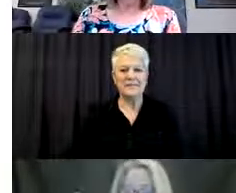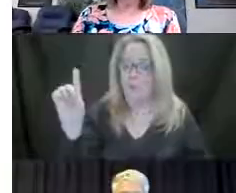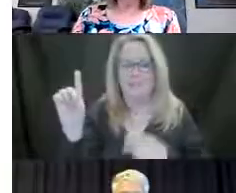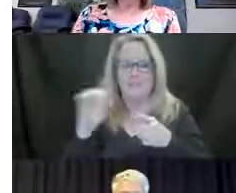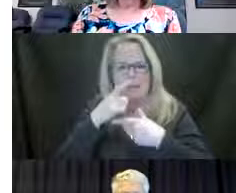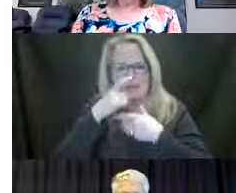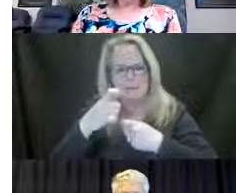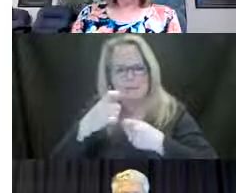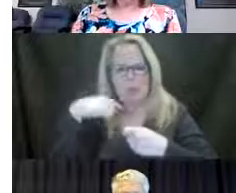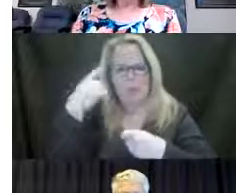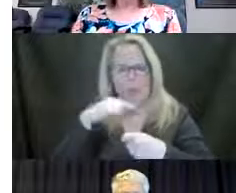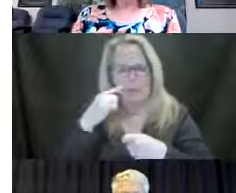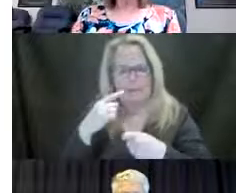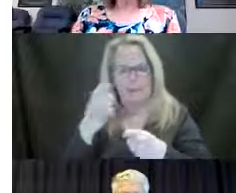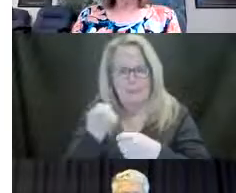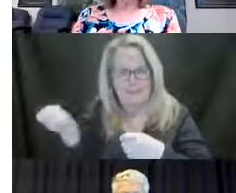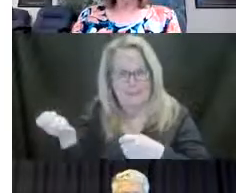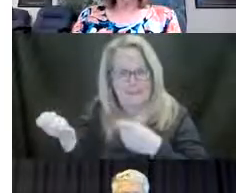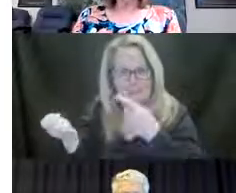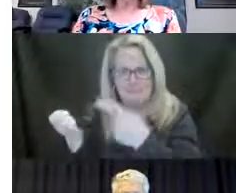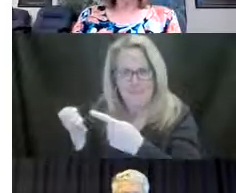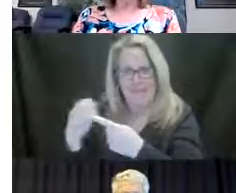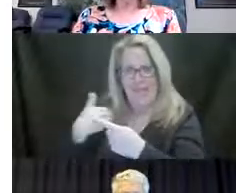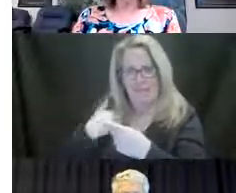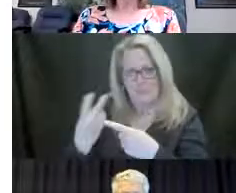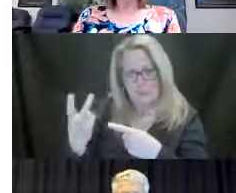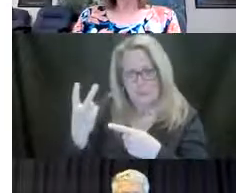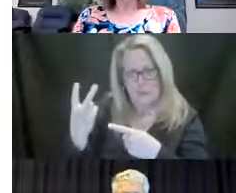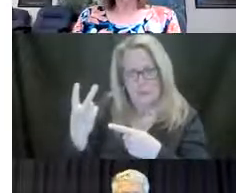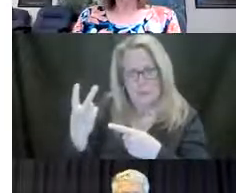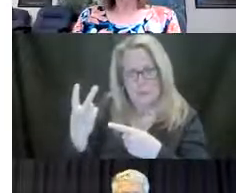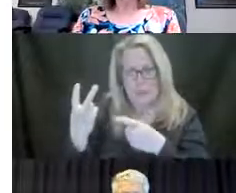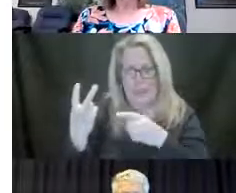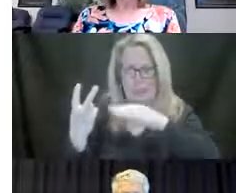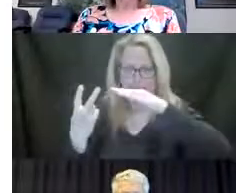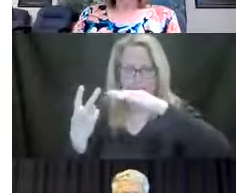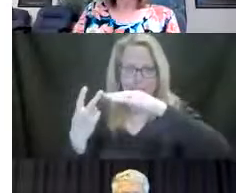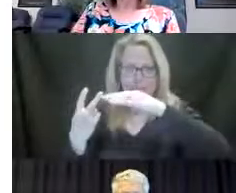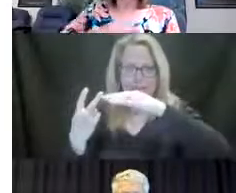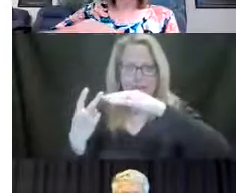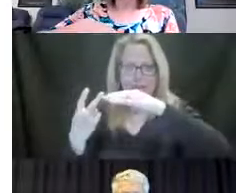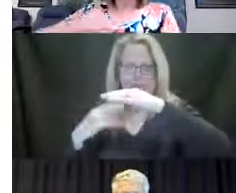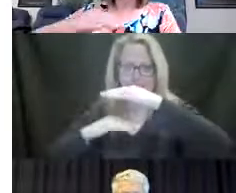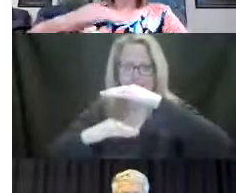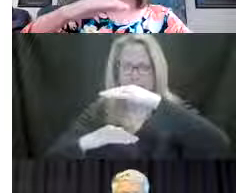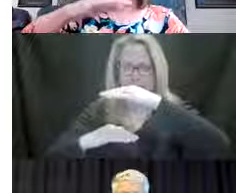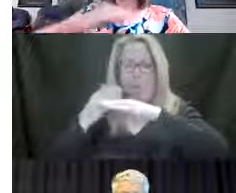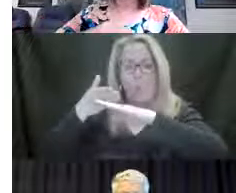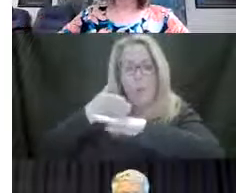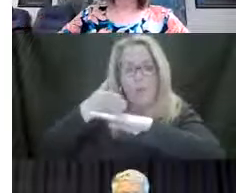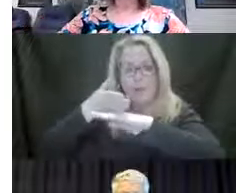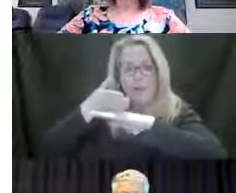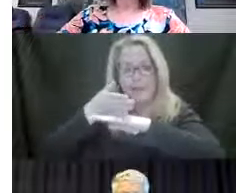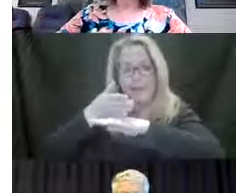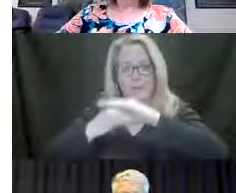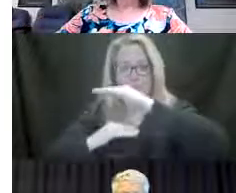of equipment. It has two pieces of thicker plywood, one on top and one on